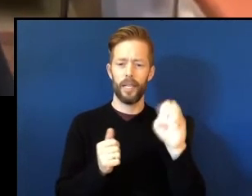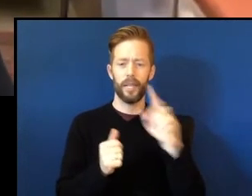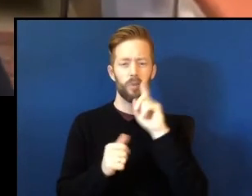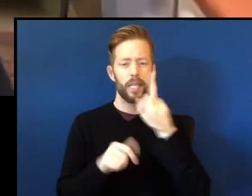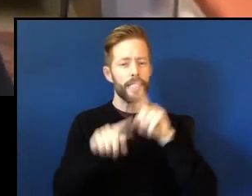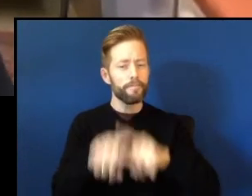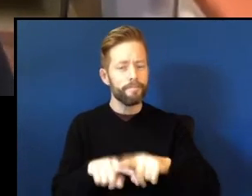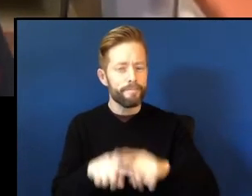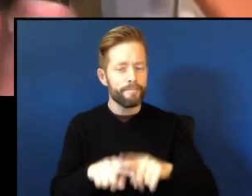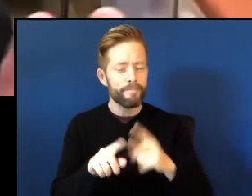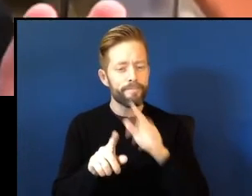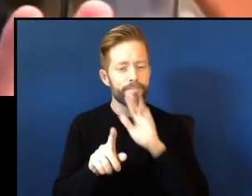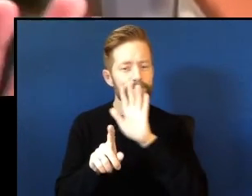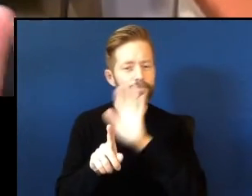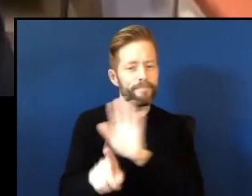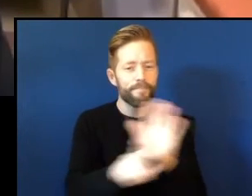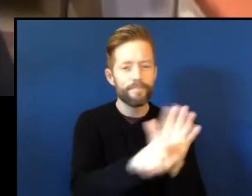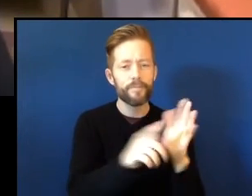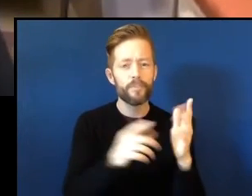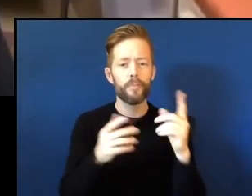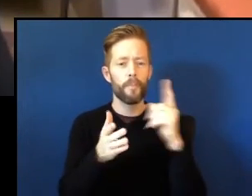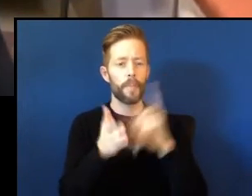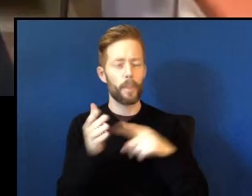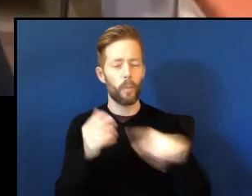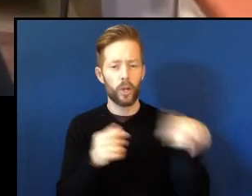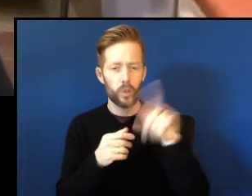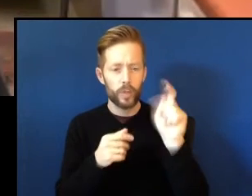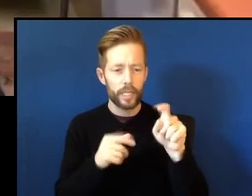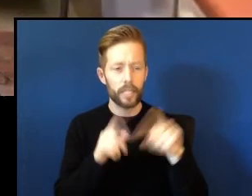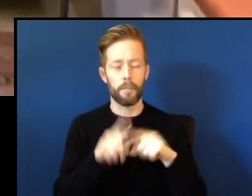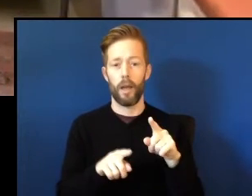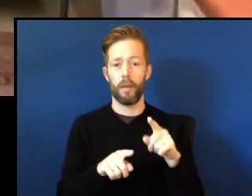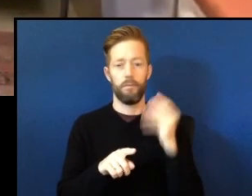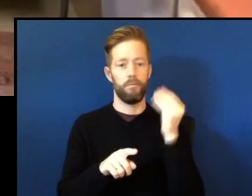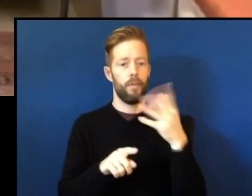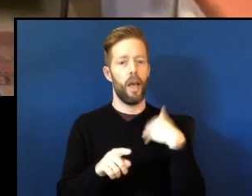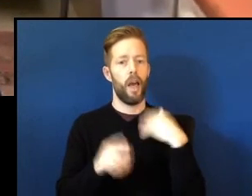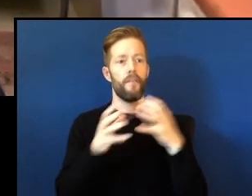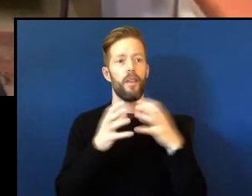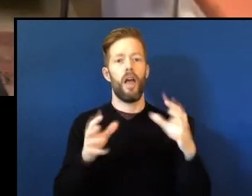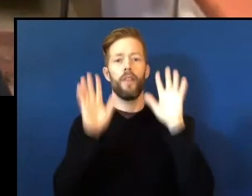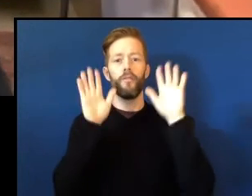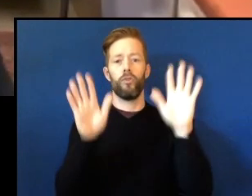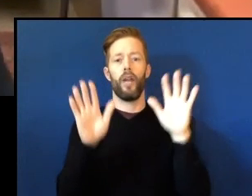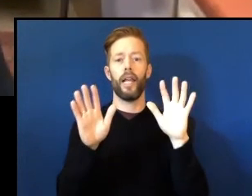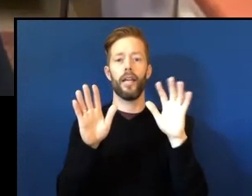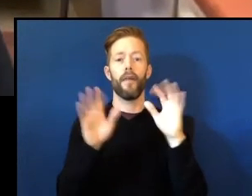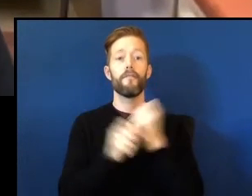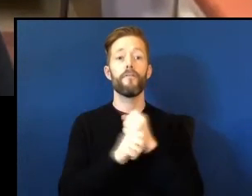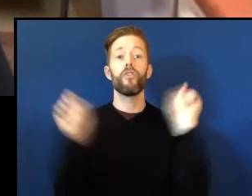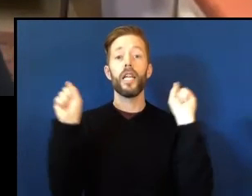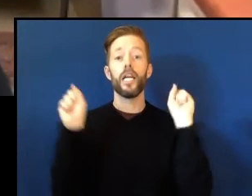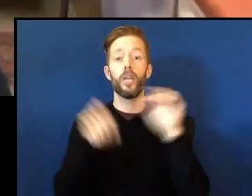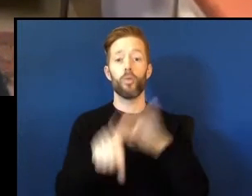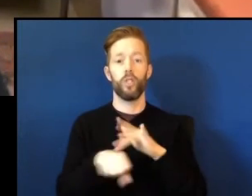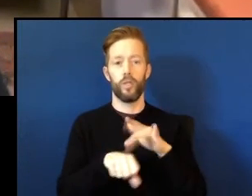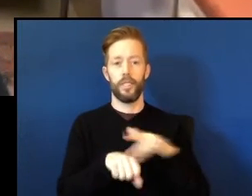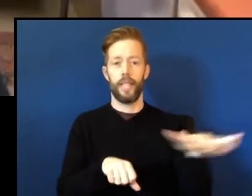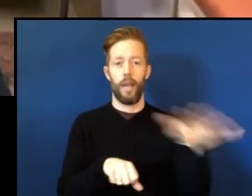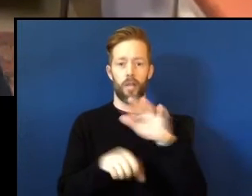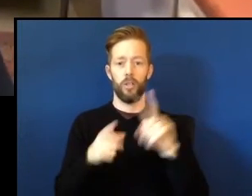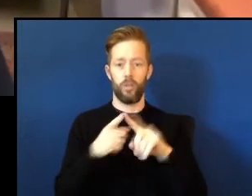kind of where you're at specifically in terms of what you need, but there really is a lot of great free resources out there to